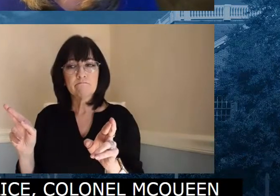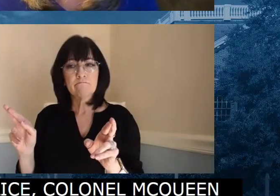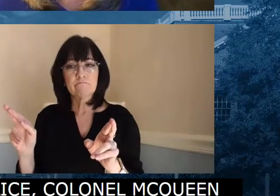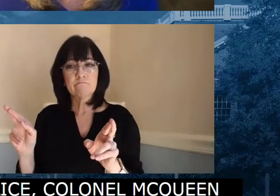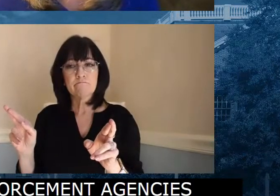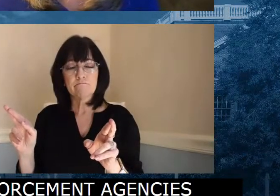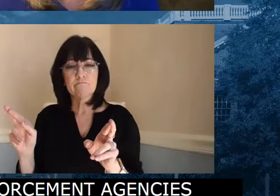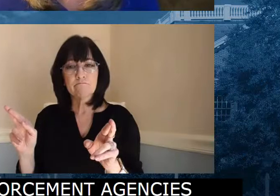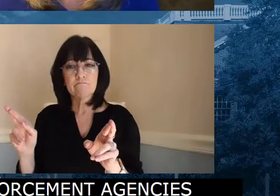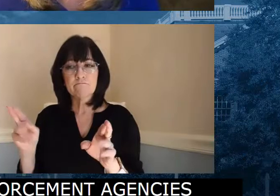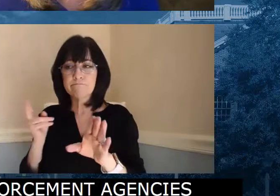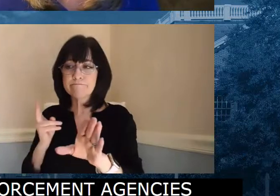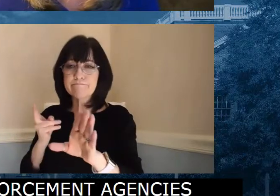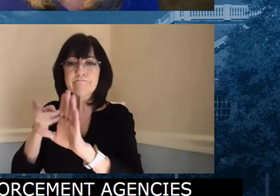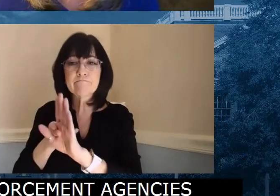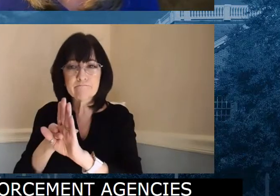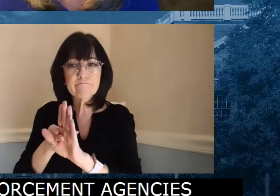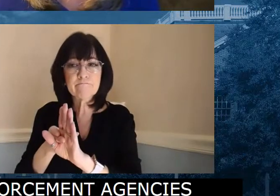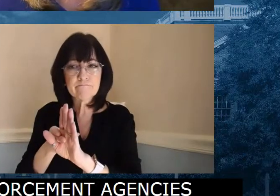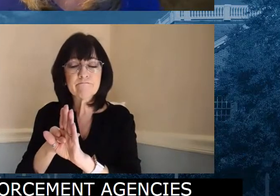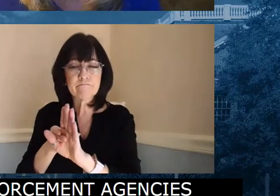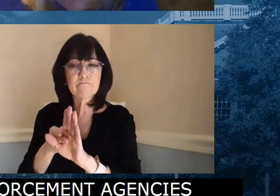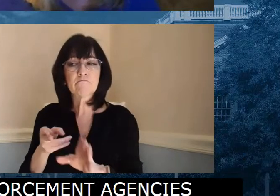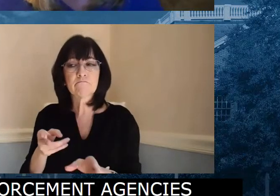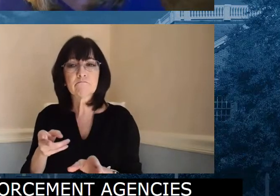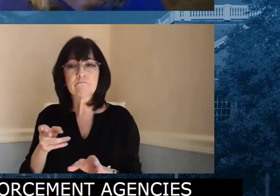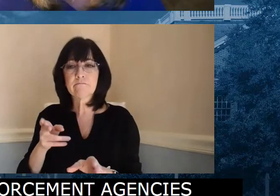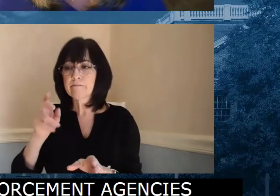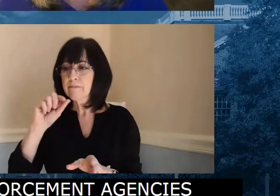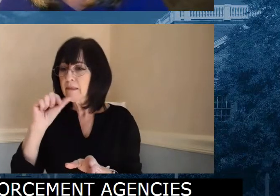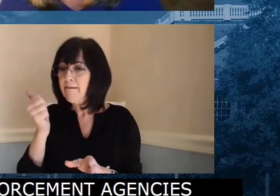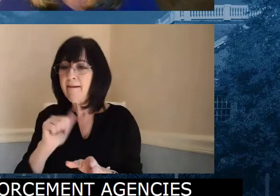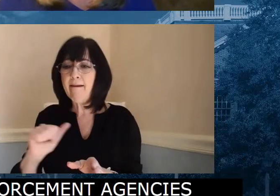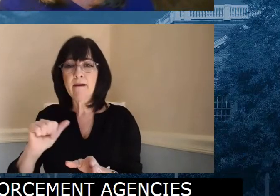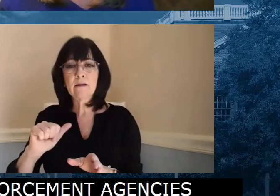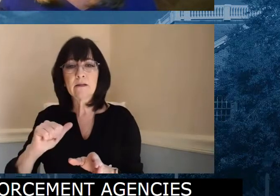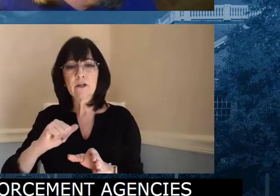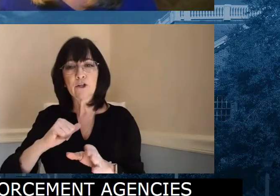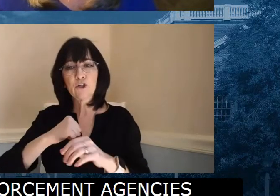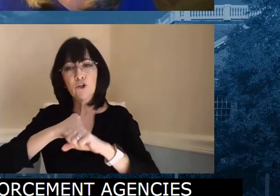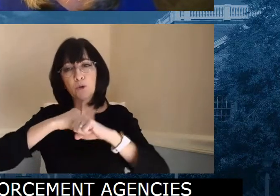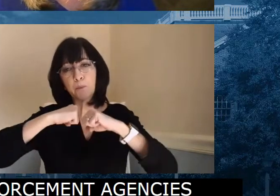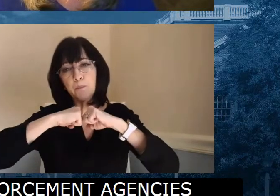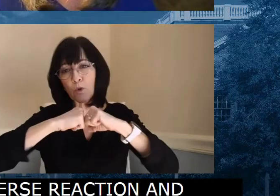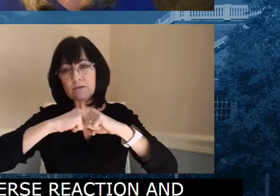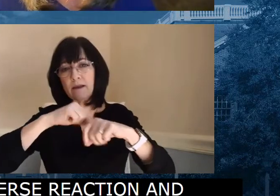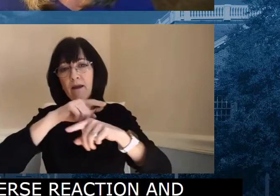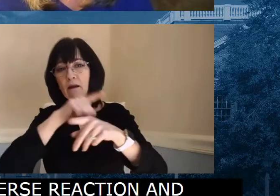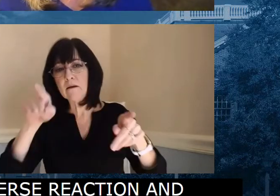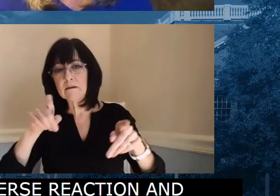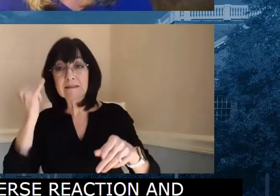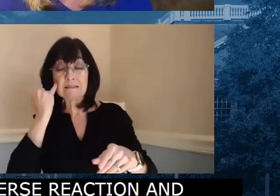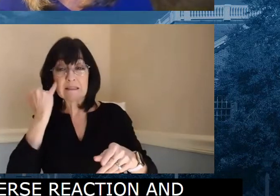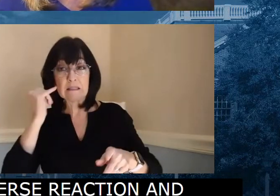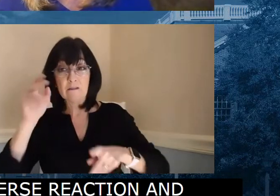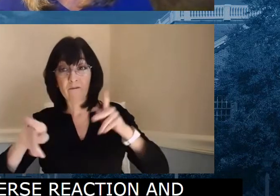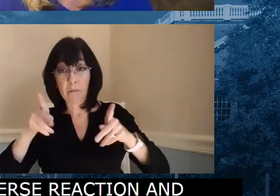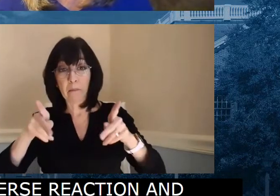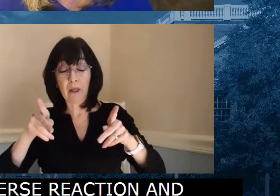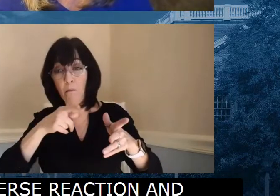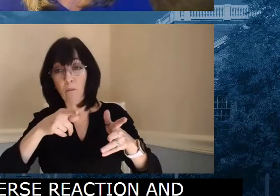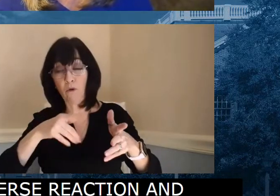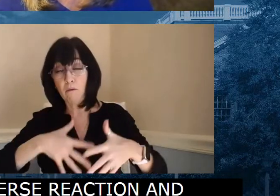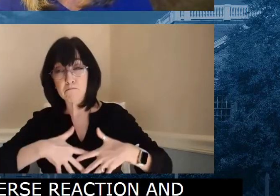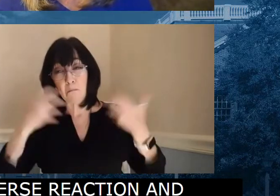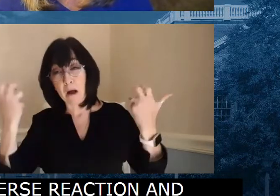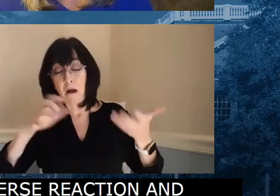reaction, a negative reaction. But we're hopeful that a just decision will be made and